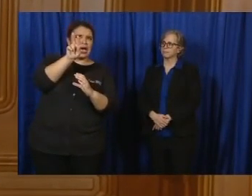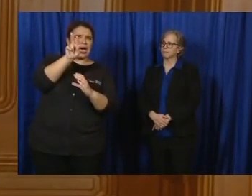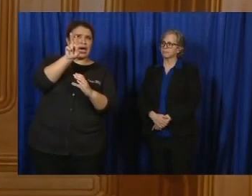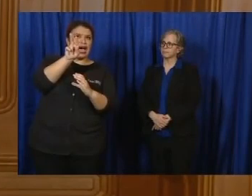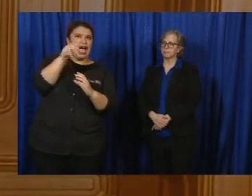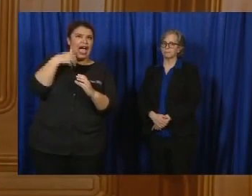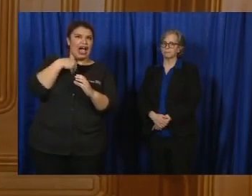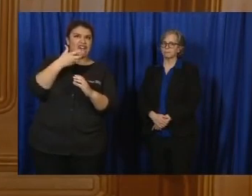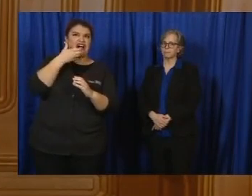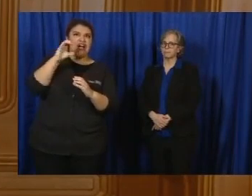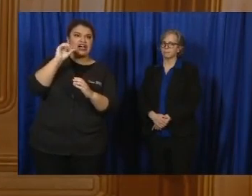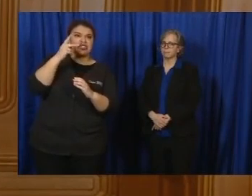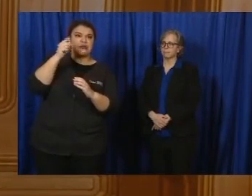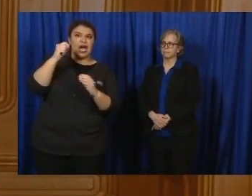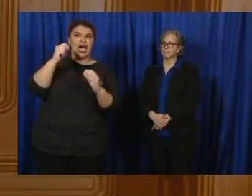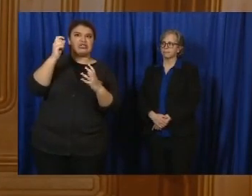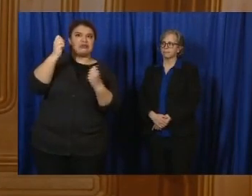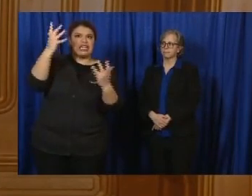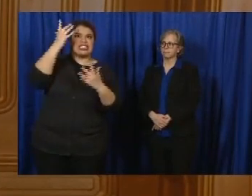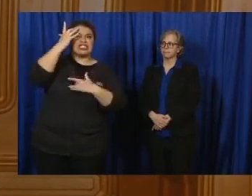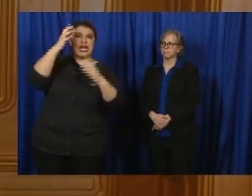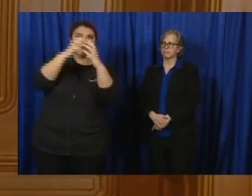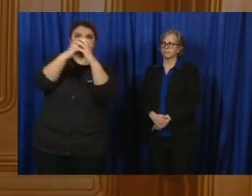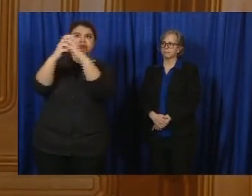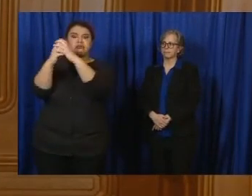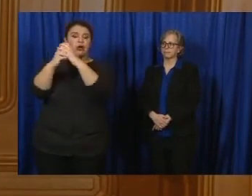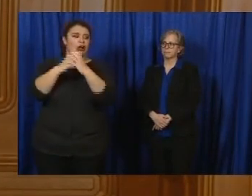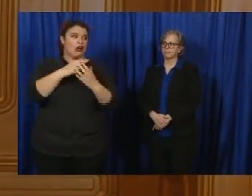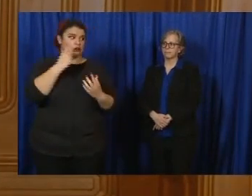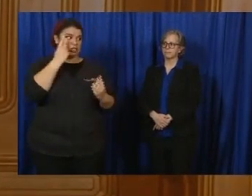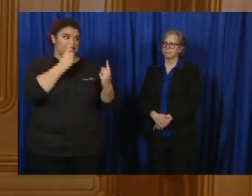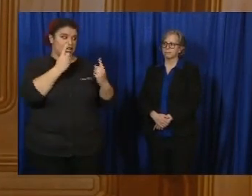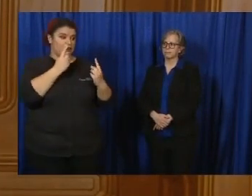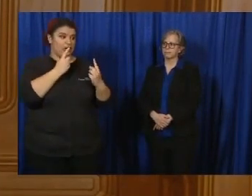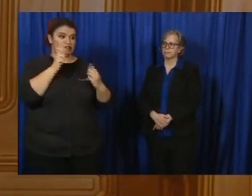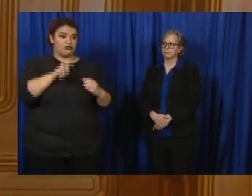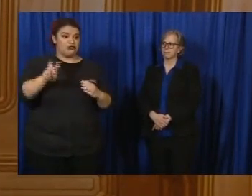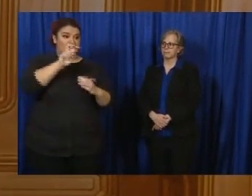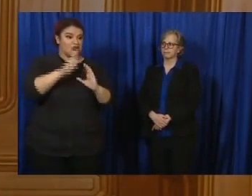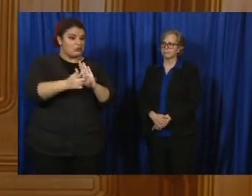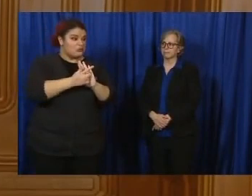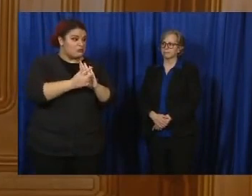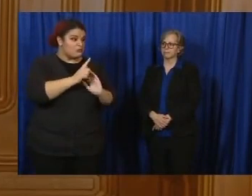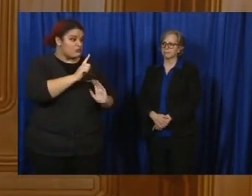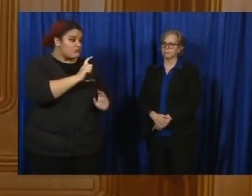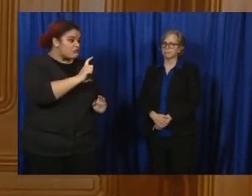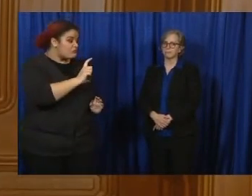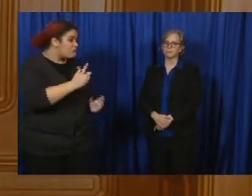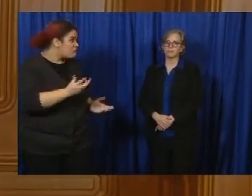travel? Well, that's a very good question. You know, I have been in the last